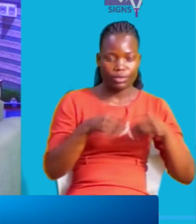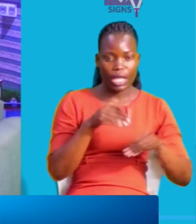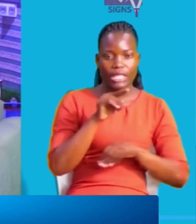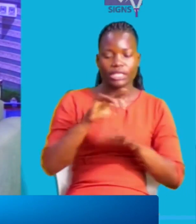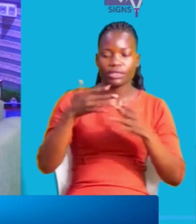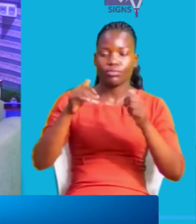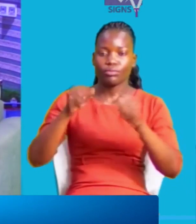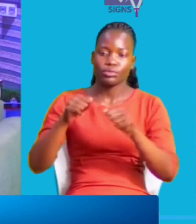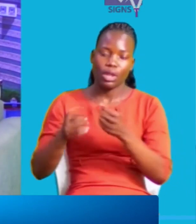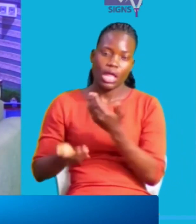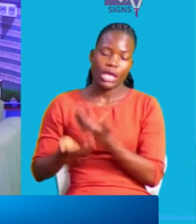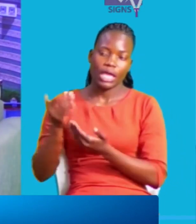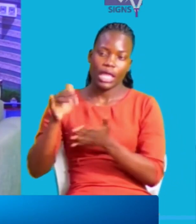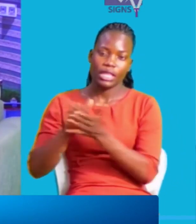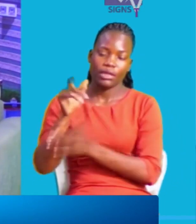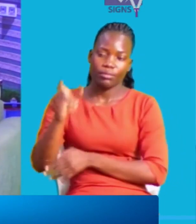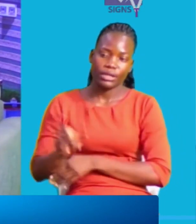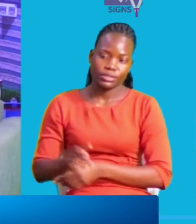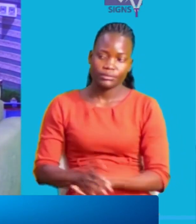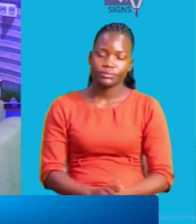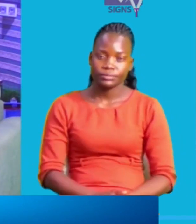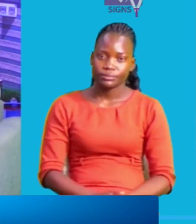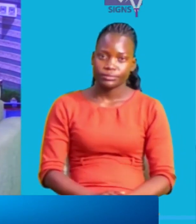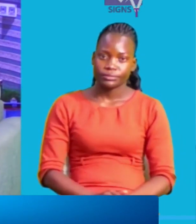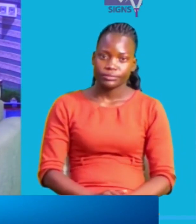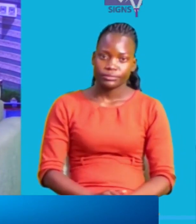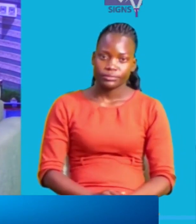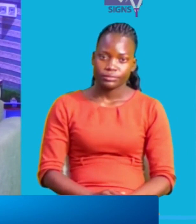how you should handle him or her. Yes.